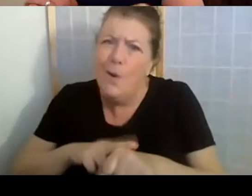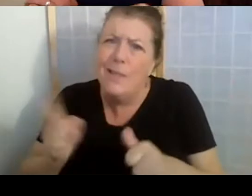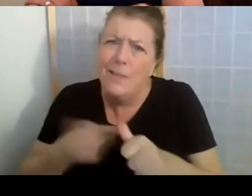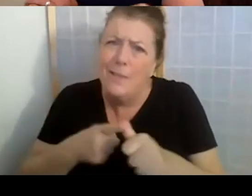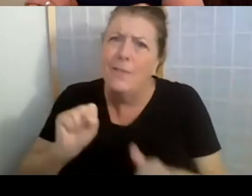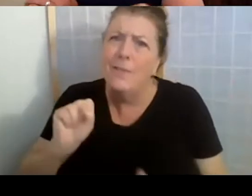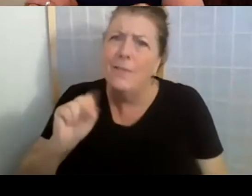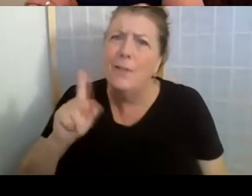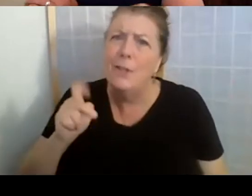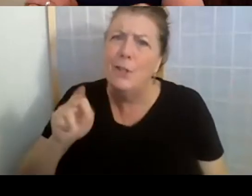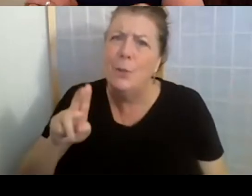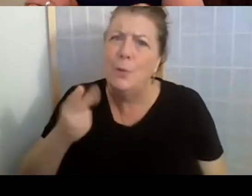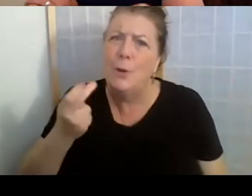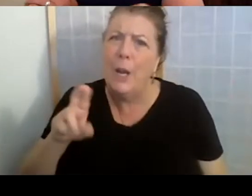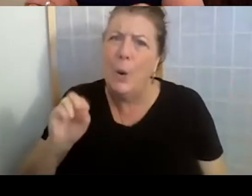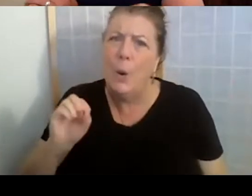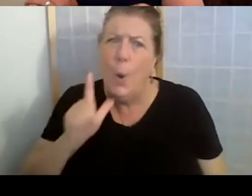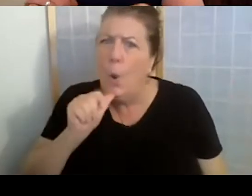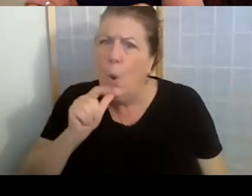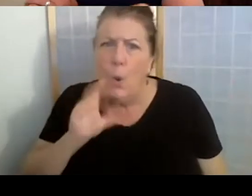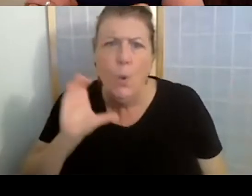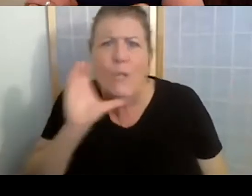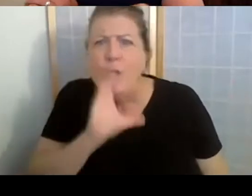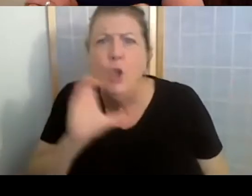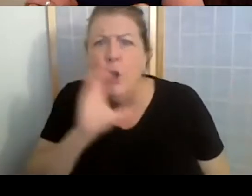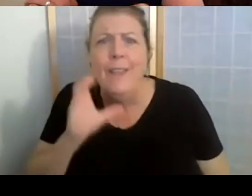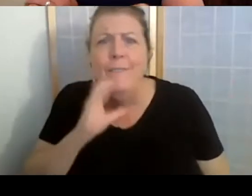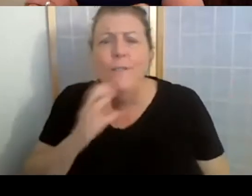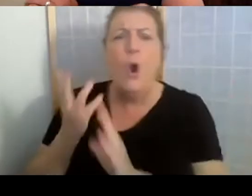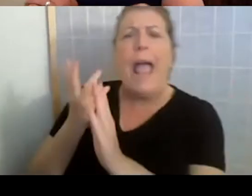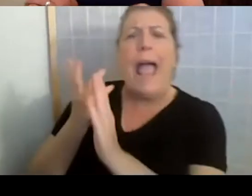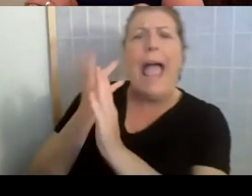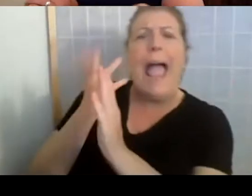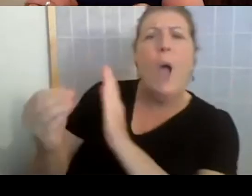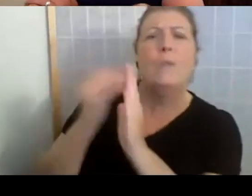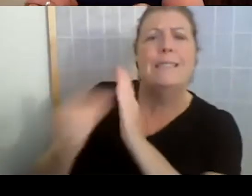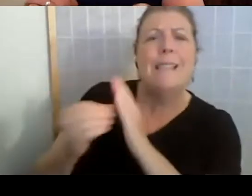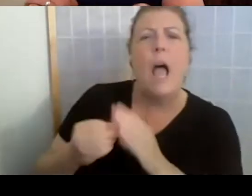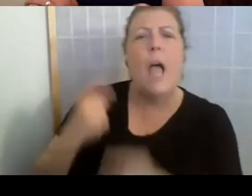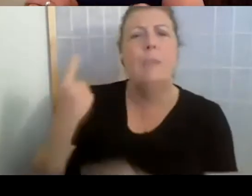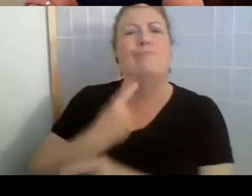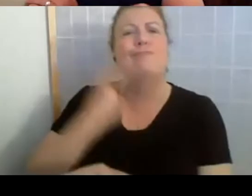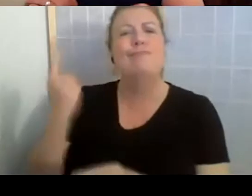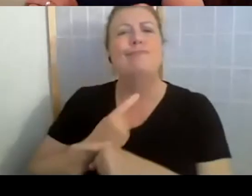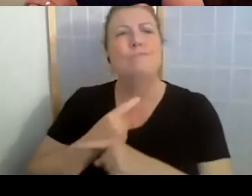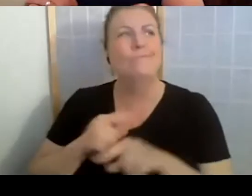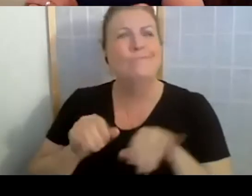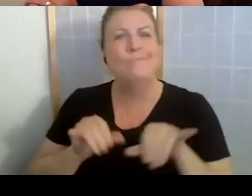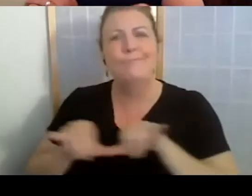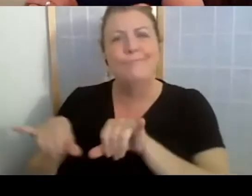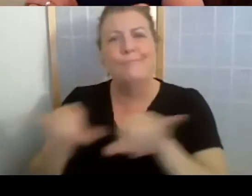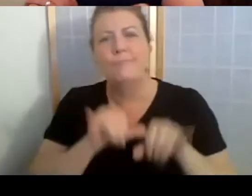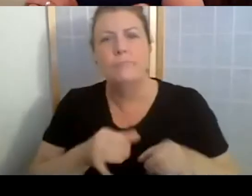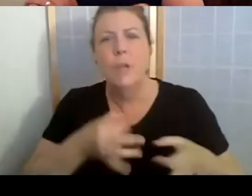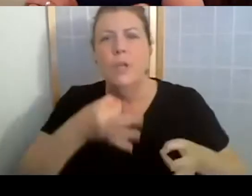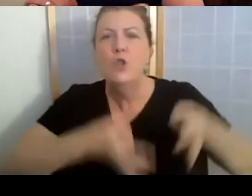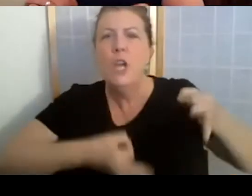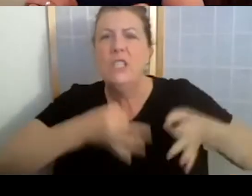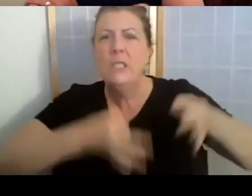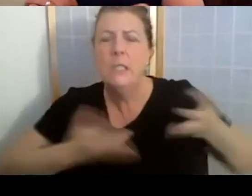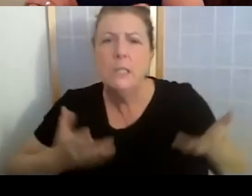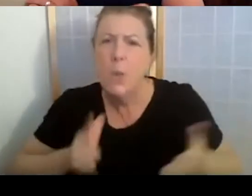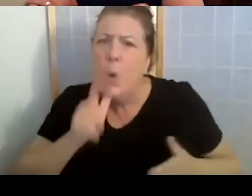to be the person that's looking for extrajudicial justice, right? Who is going to be the person that in 1930s America is not going to be able to